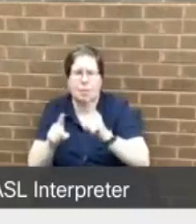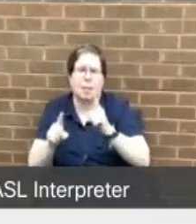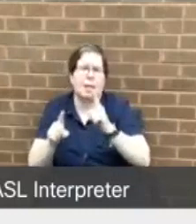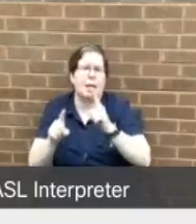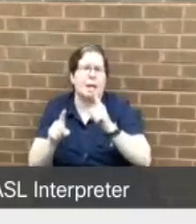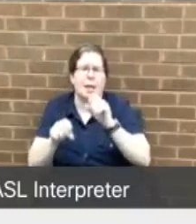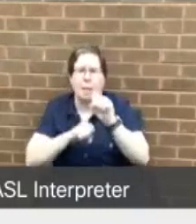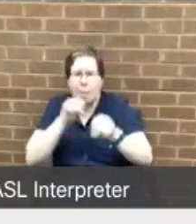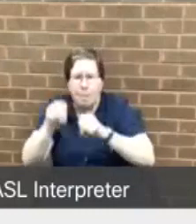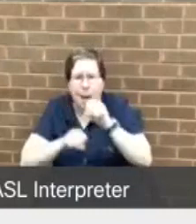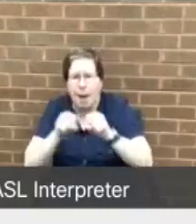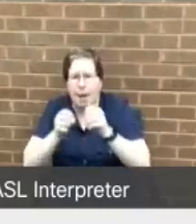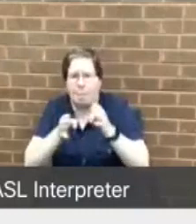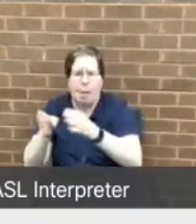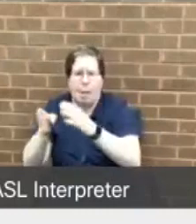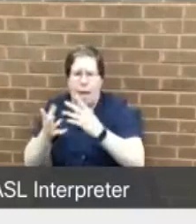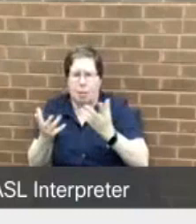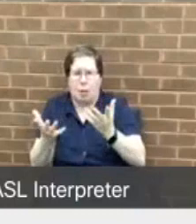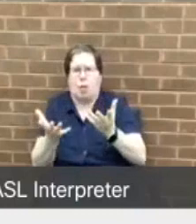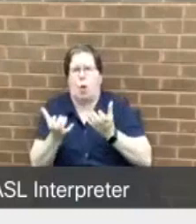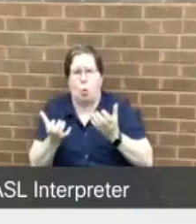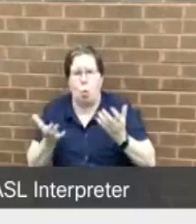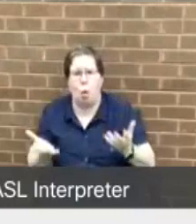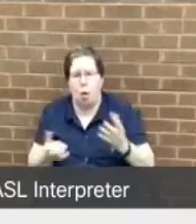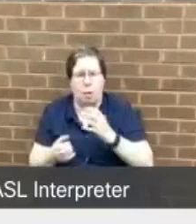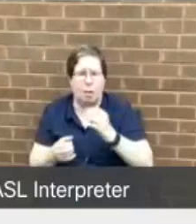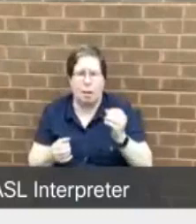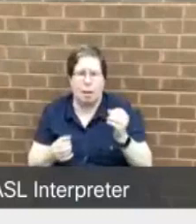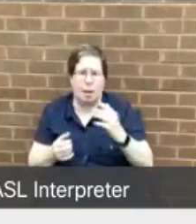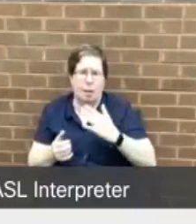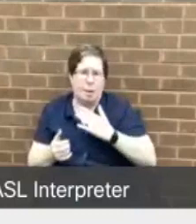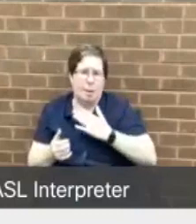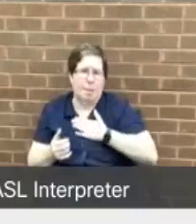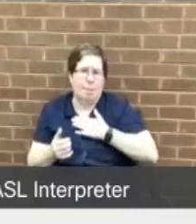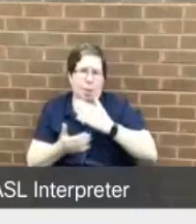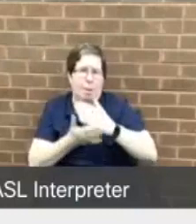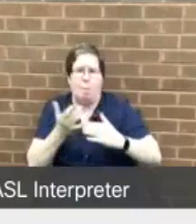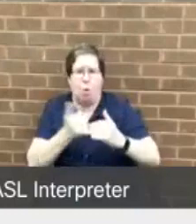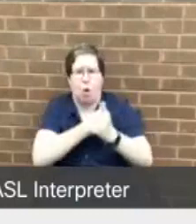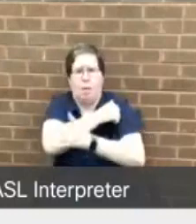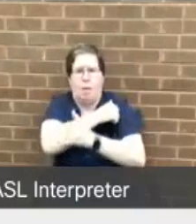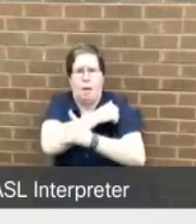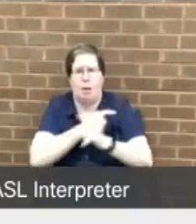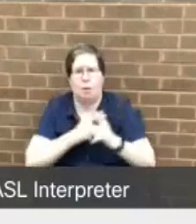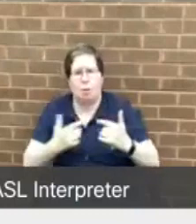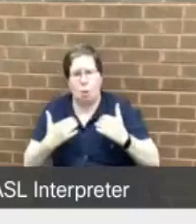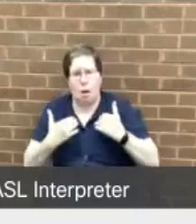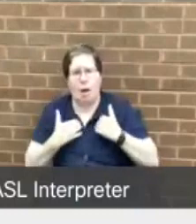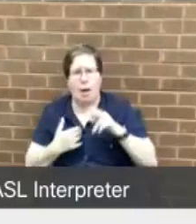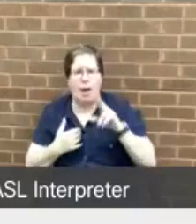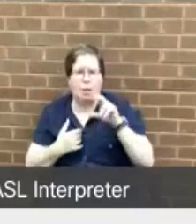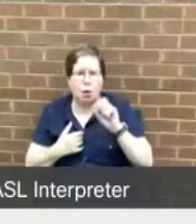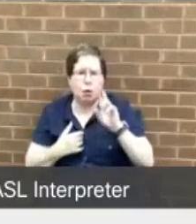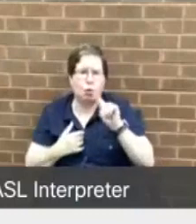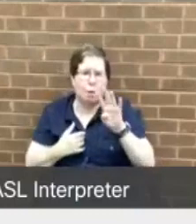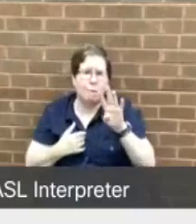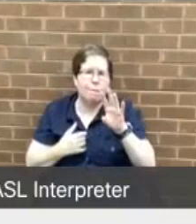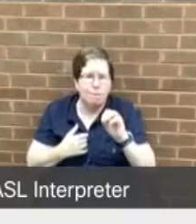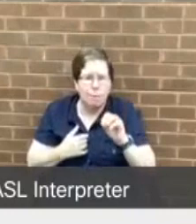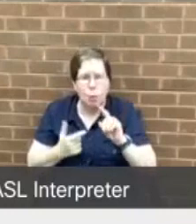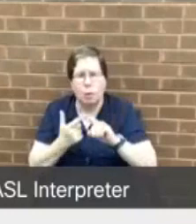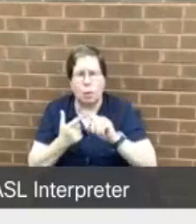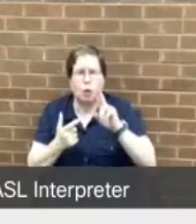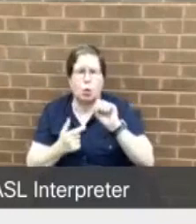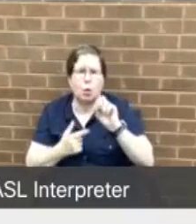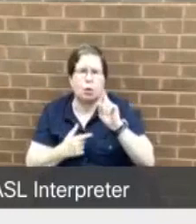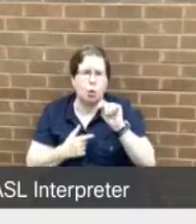many of our residents want, particularly in my part of the county where I have US Route 40, I have US Route